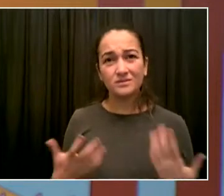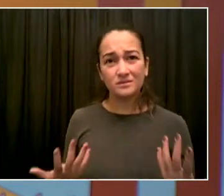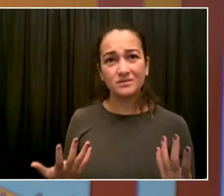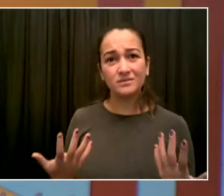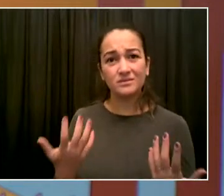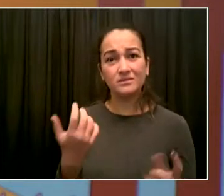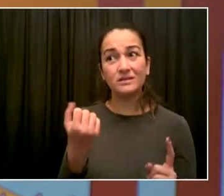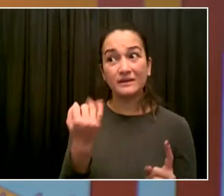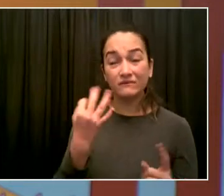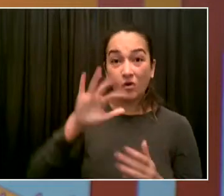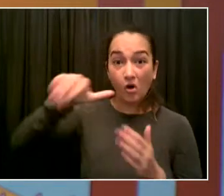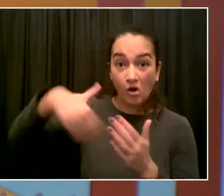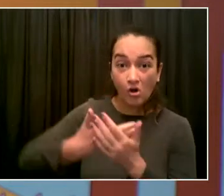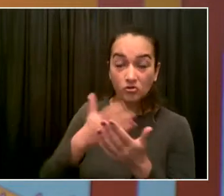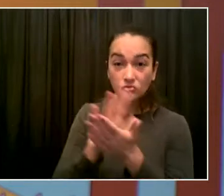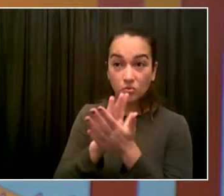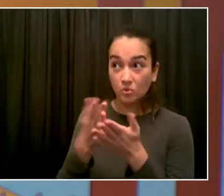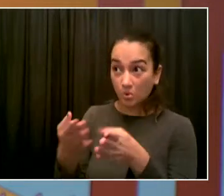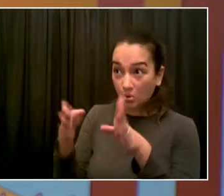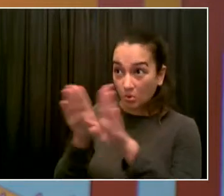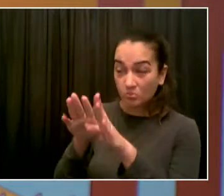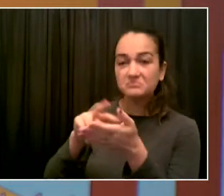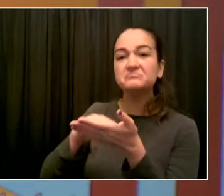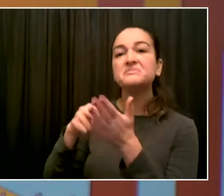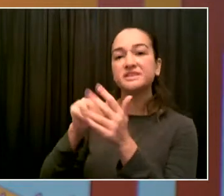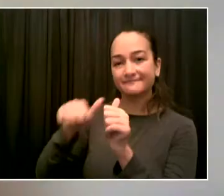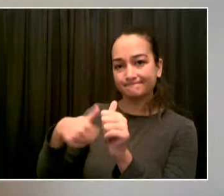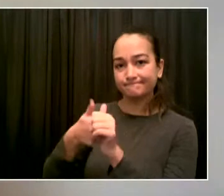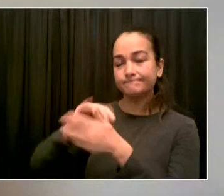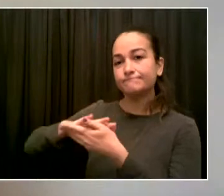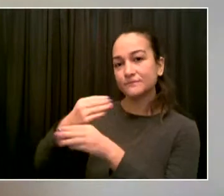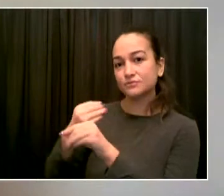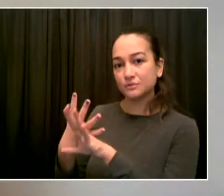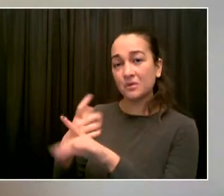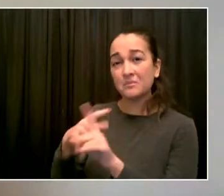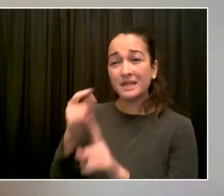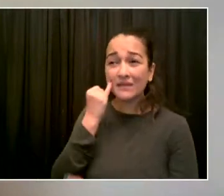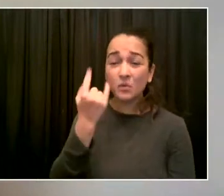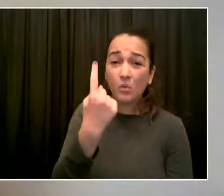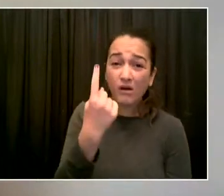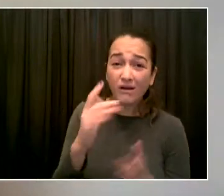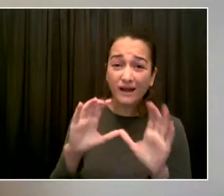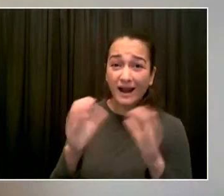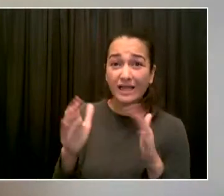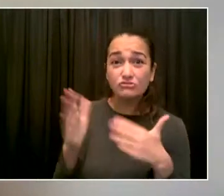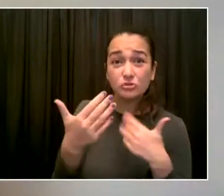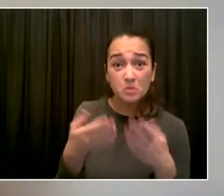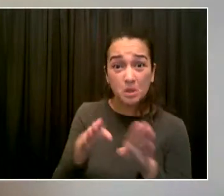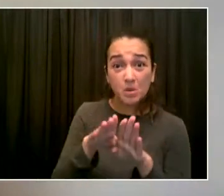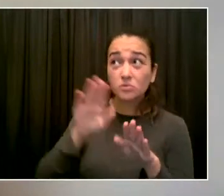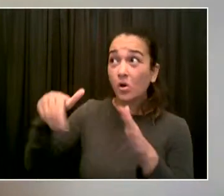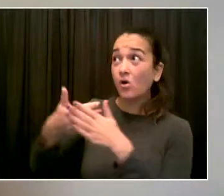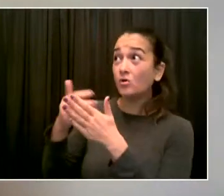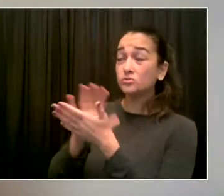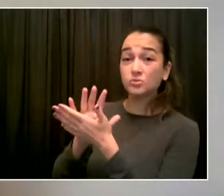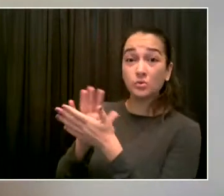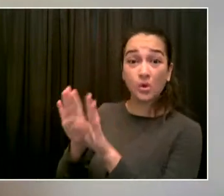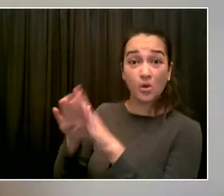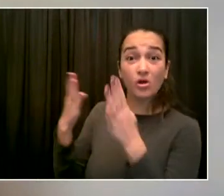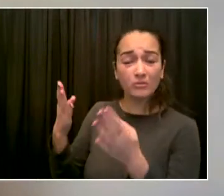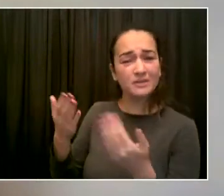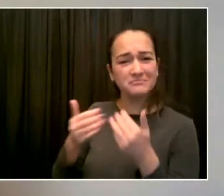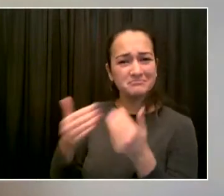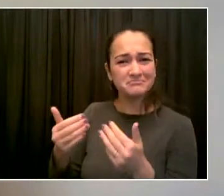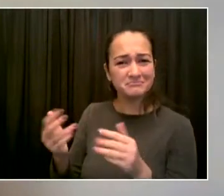Sure, definitely. You know, we learned a lot in the pandemic. You know, we shifted immediately a system and learned a lot over the time. And